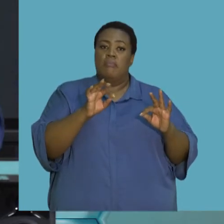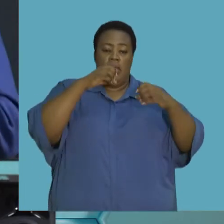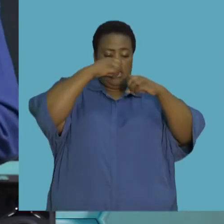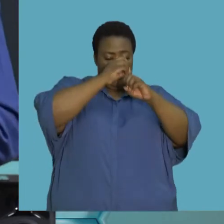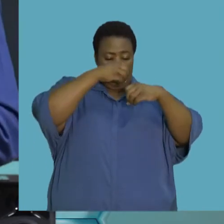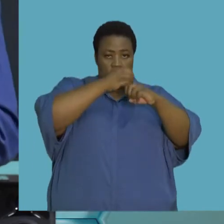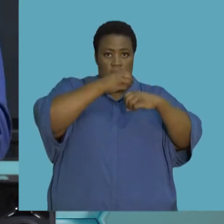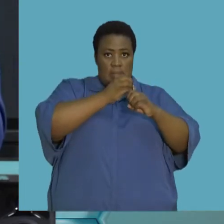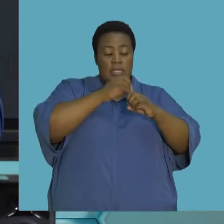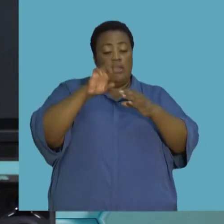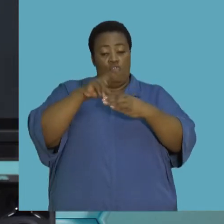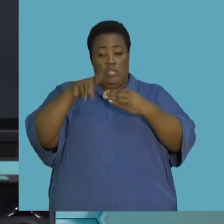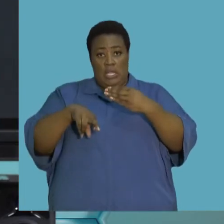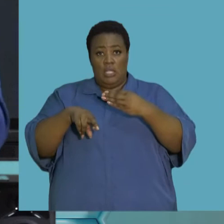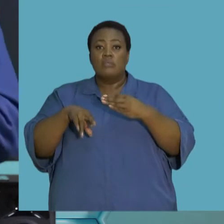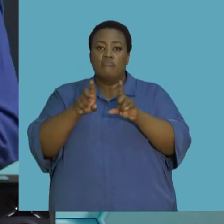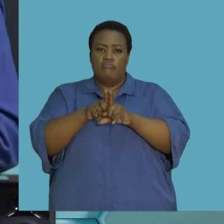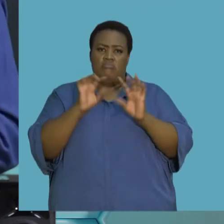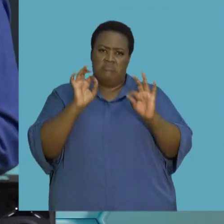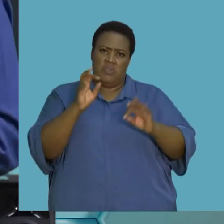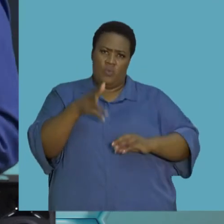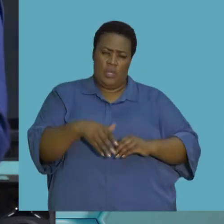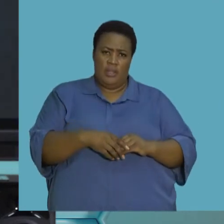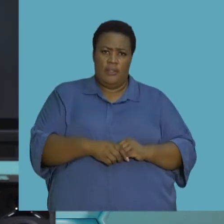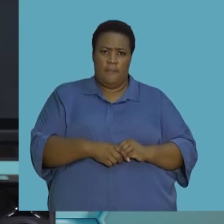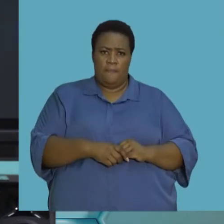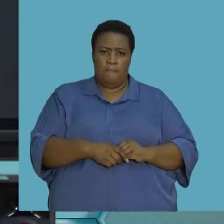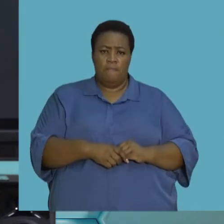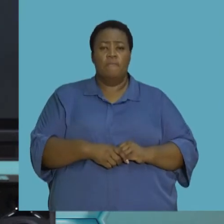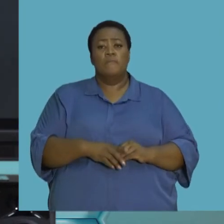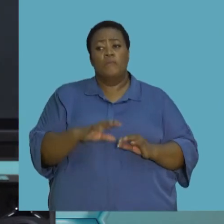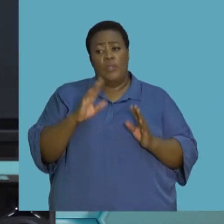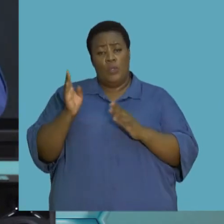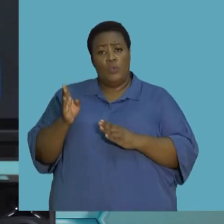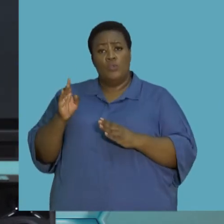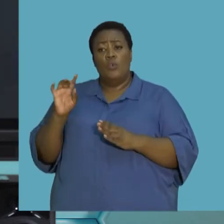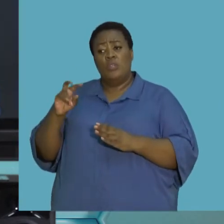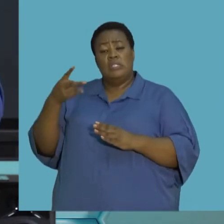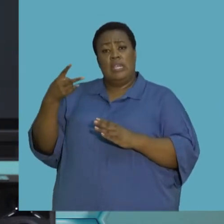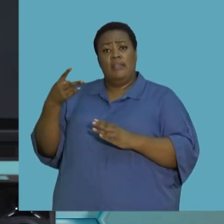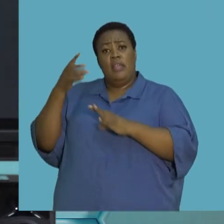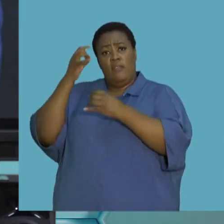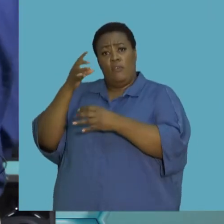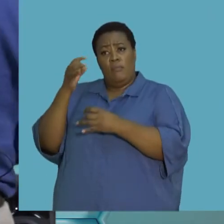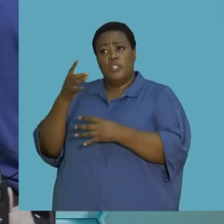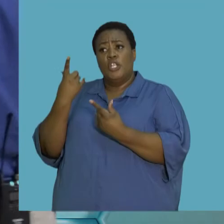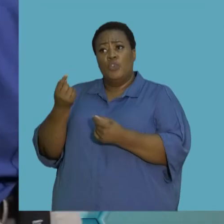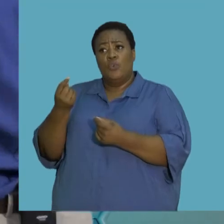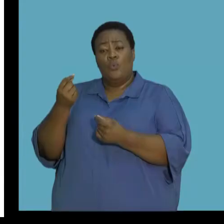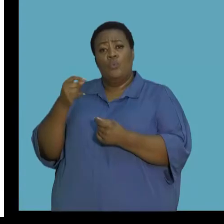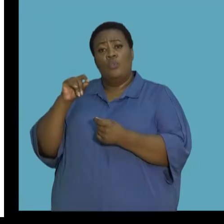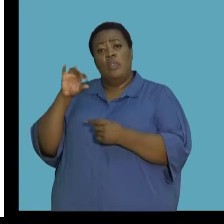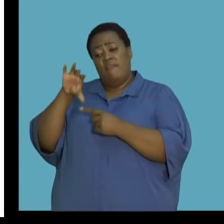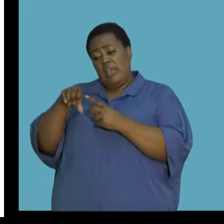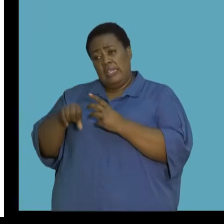valid experiment producing valid results. We can also look at validity in the context of secondary information.